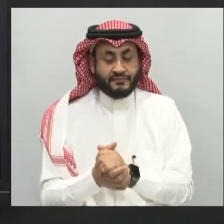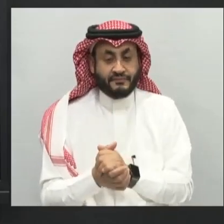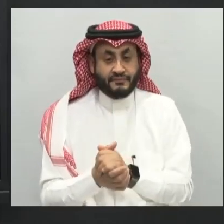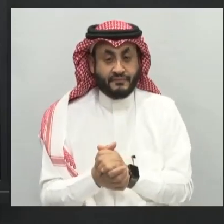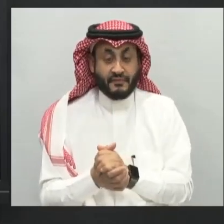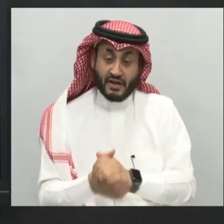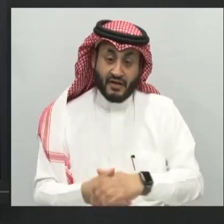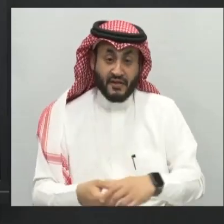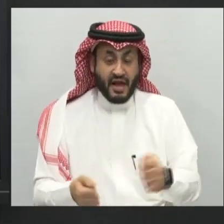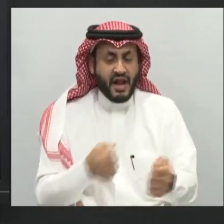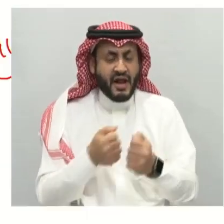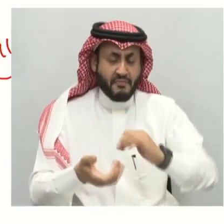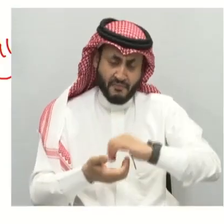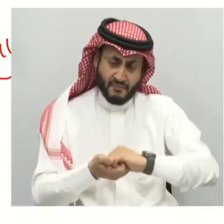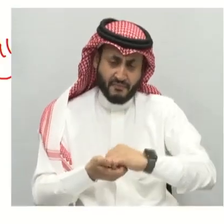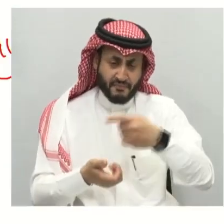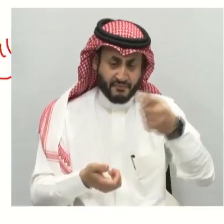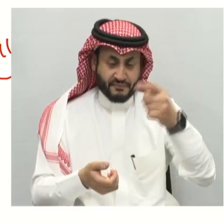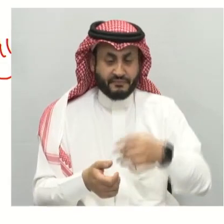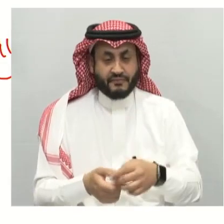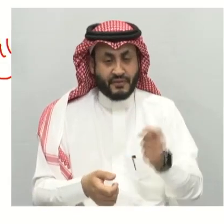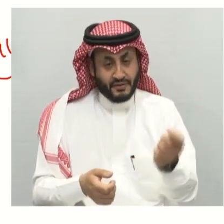with friends. Excellent. They,